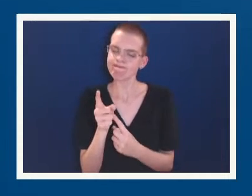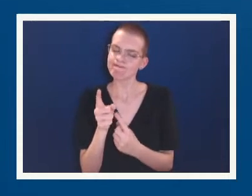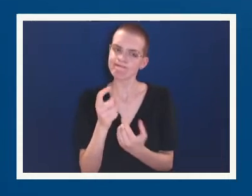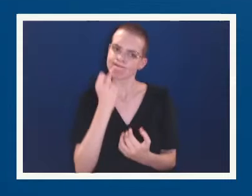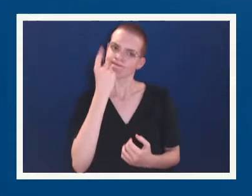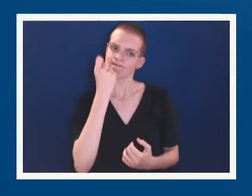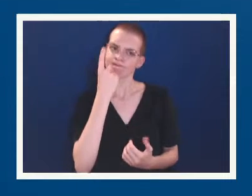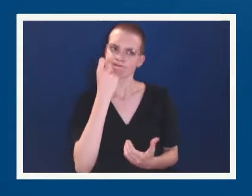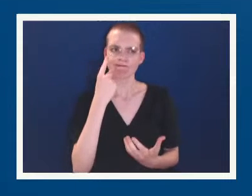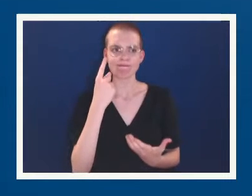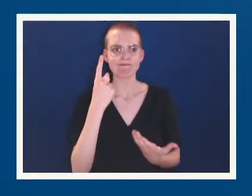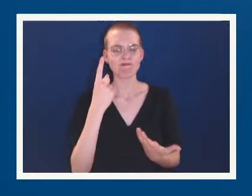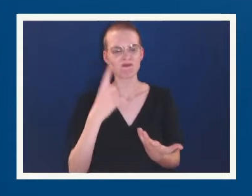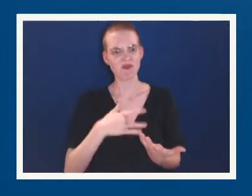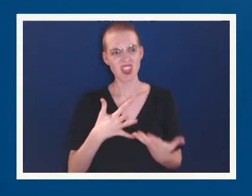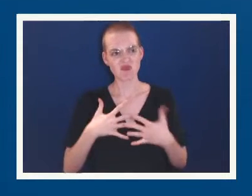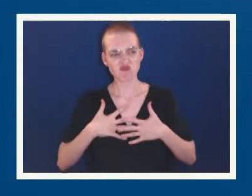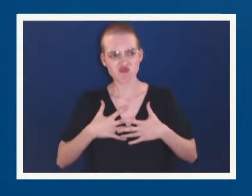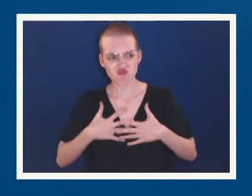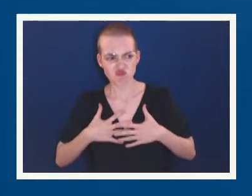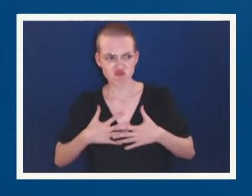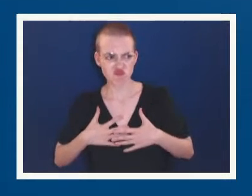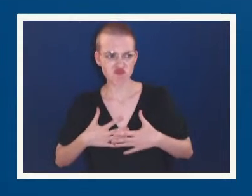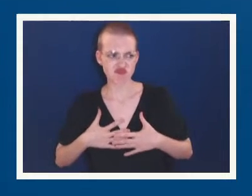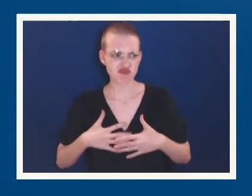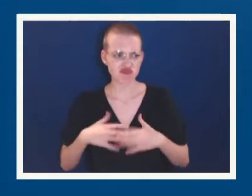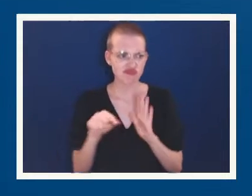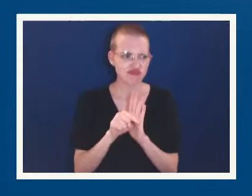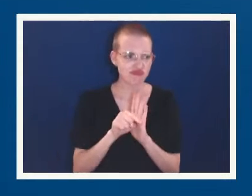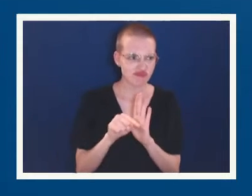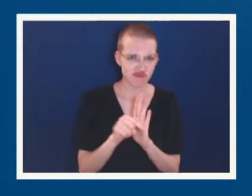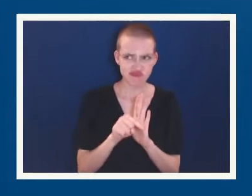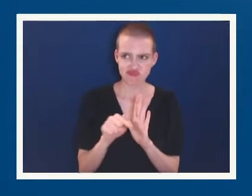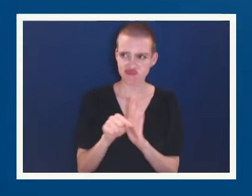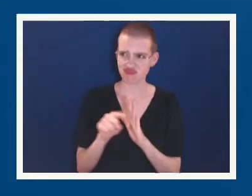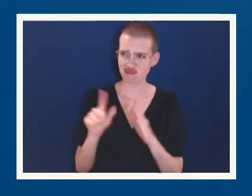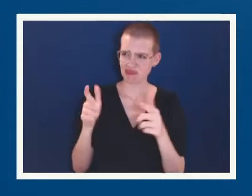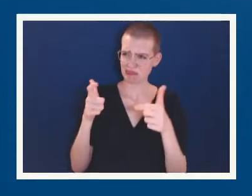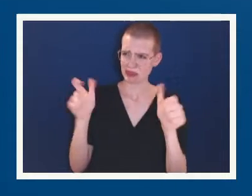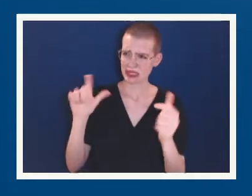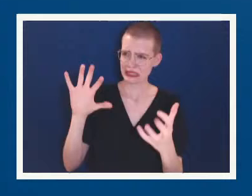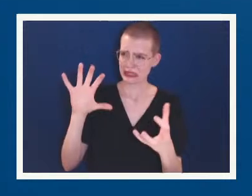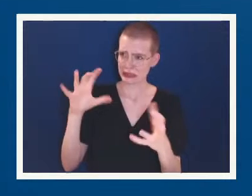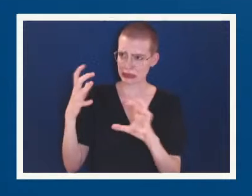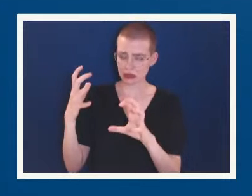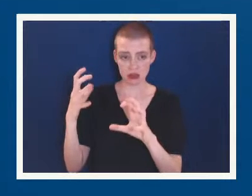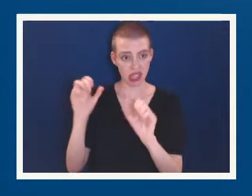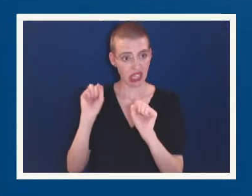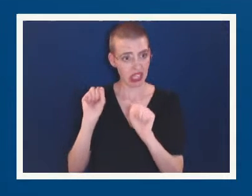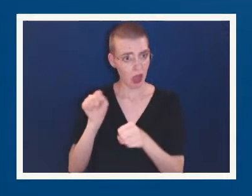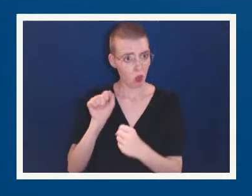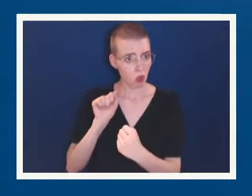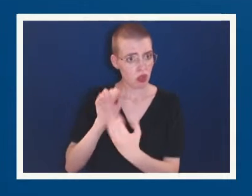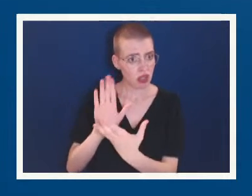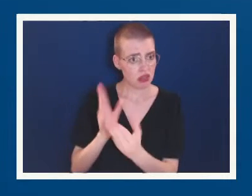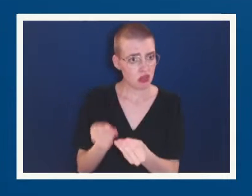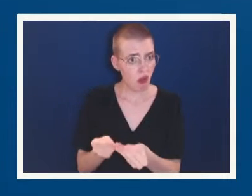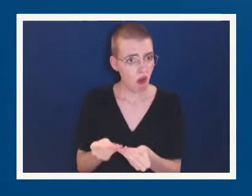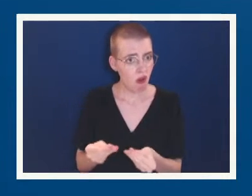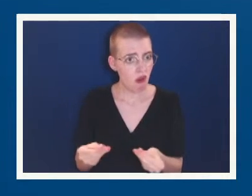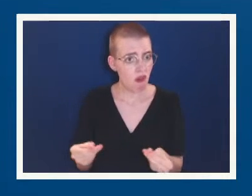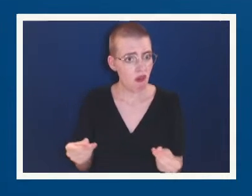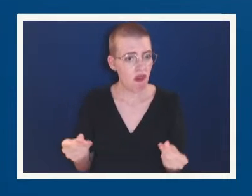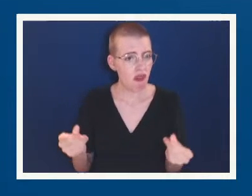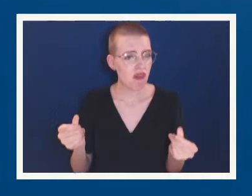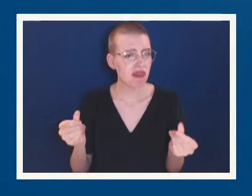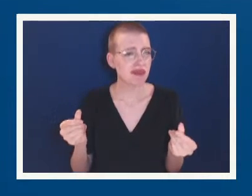to wonder whether or not we can solve big problems anymore. Whether because of how frayed and divided our politics